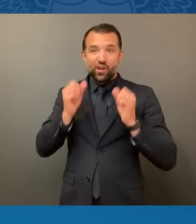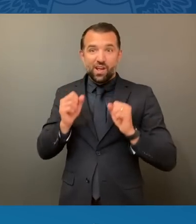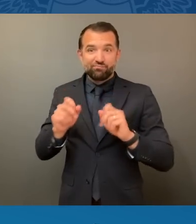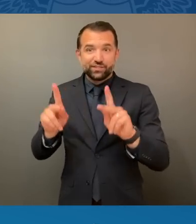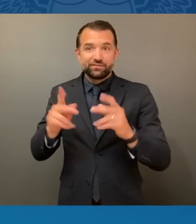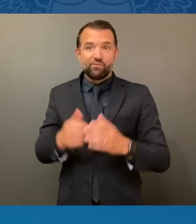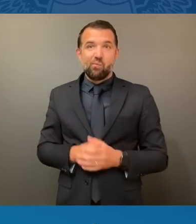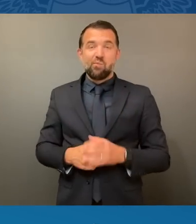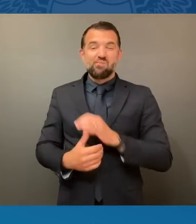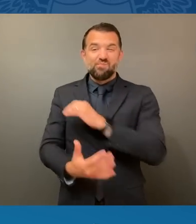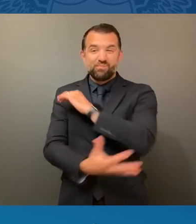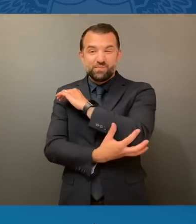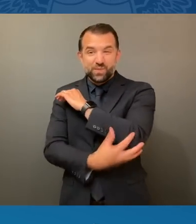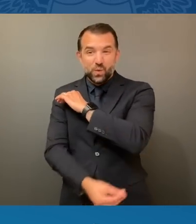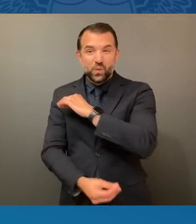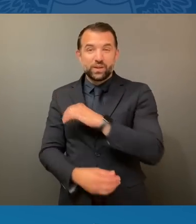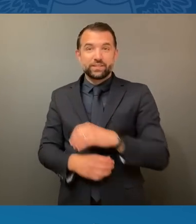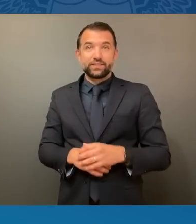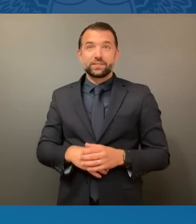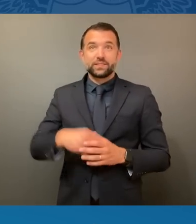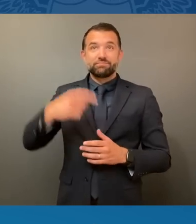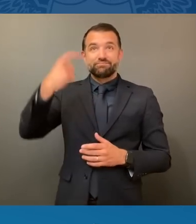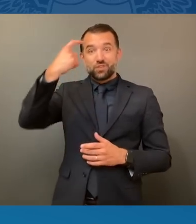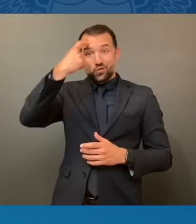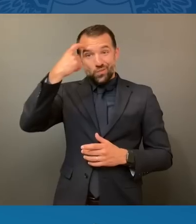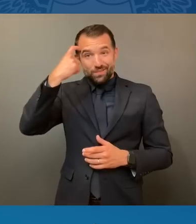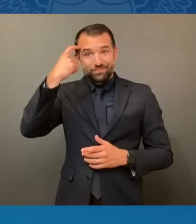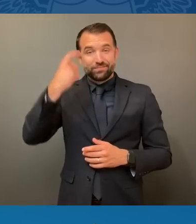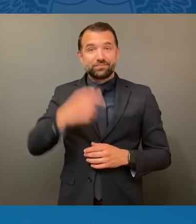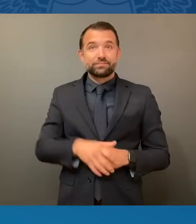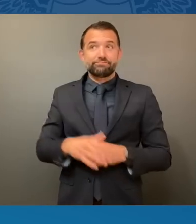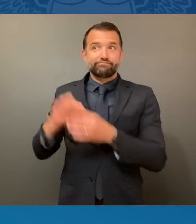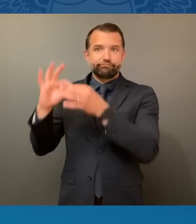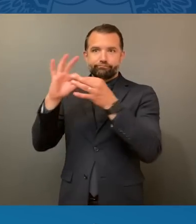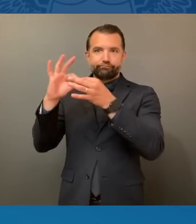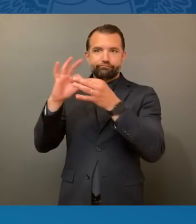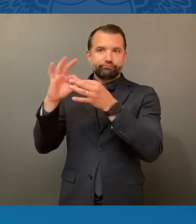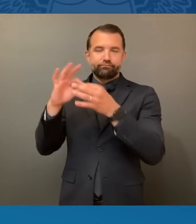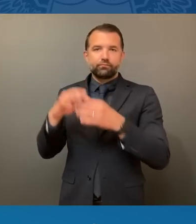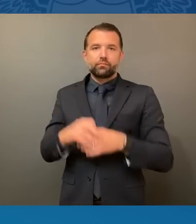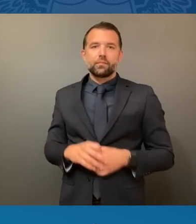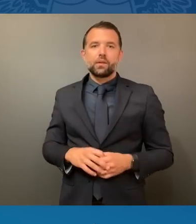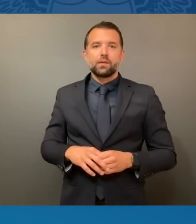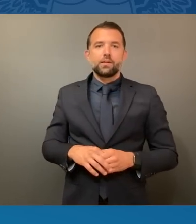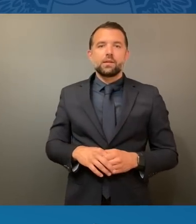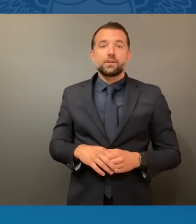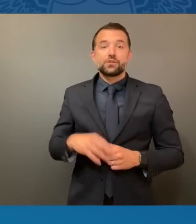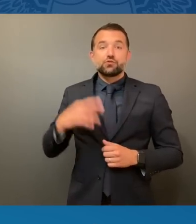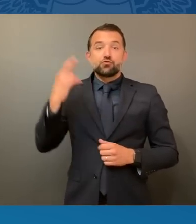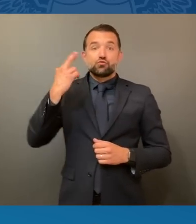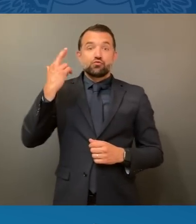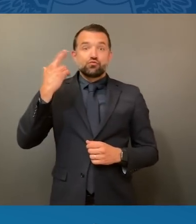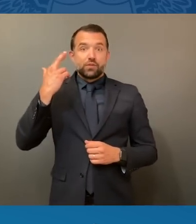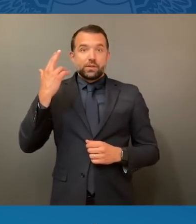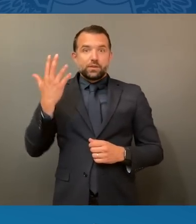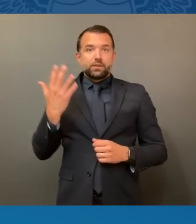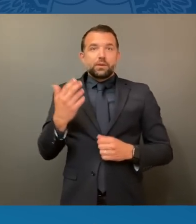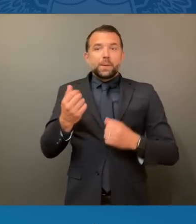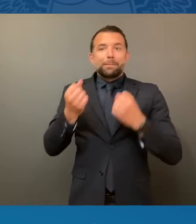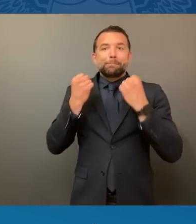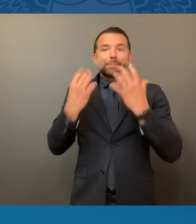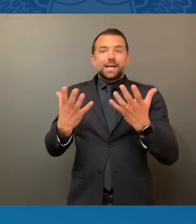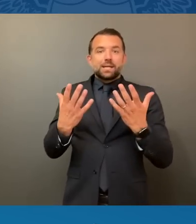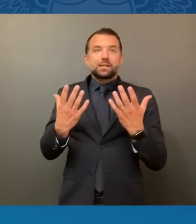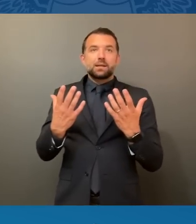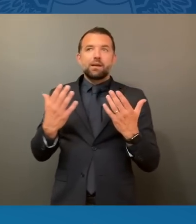is trauma-inducing, okay? We realize just the number of young people who are growing up who